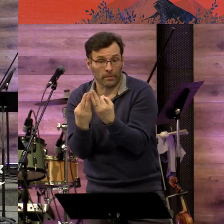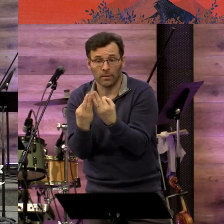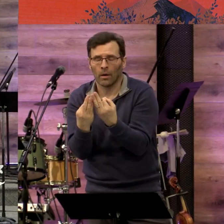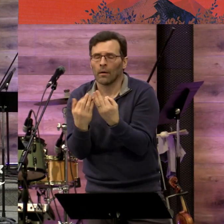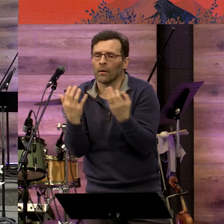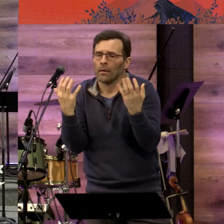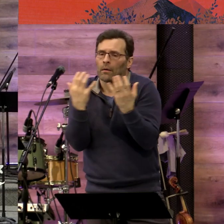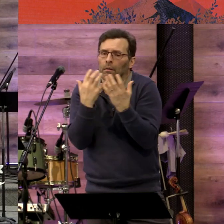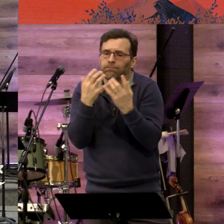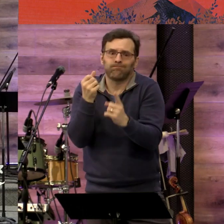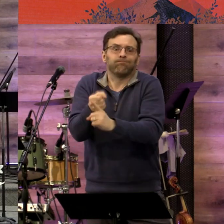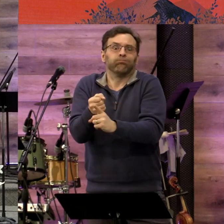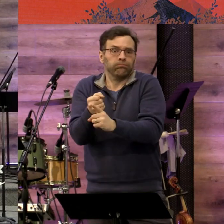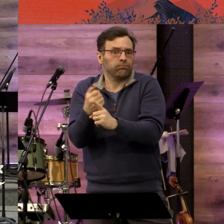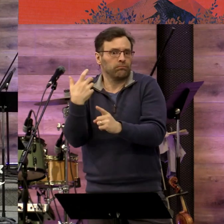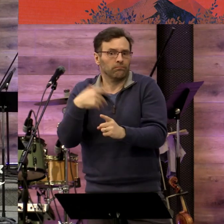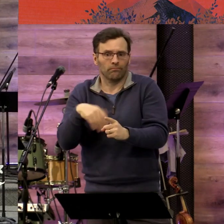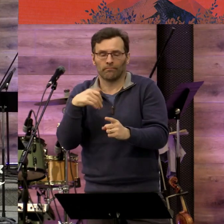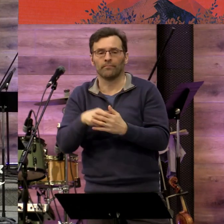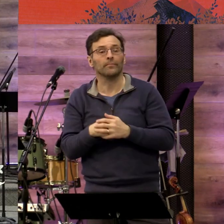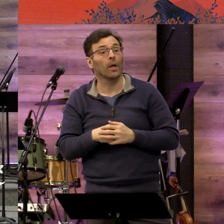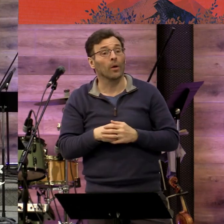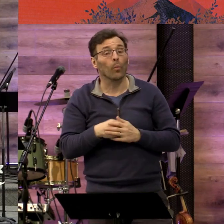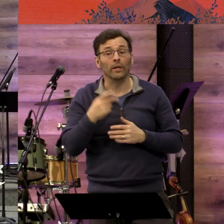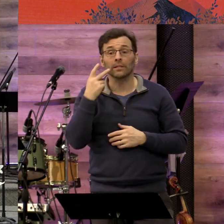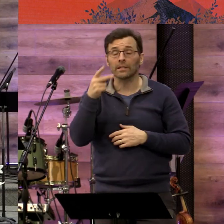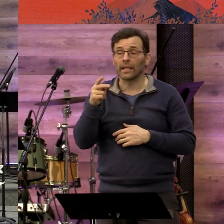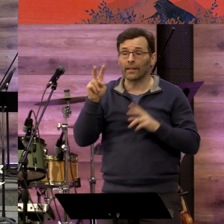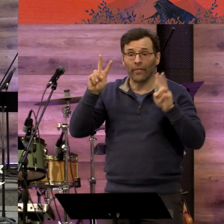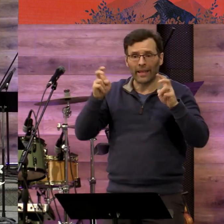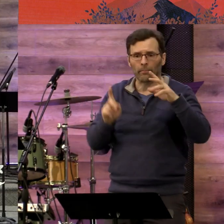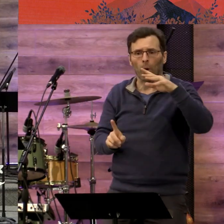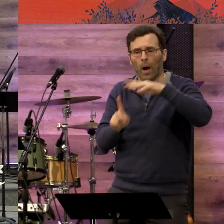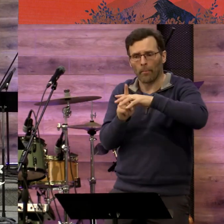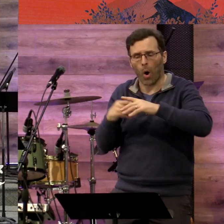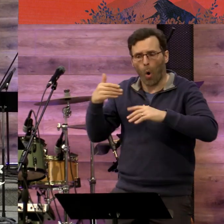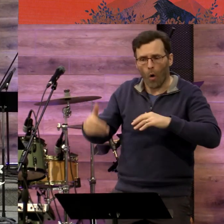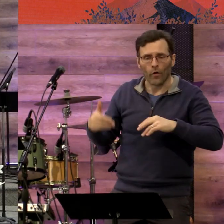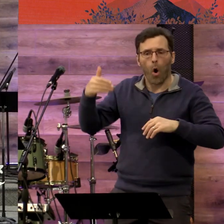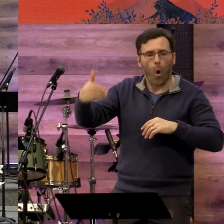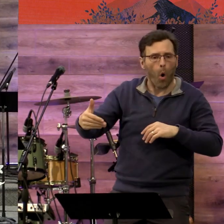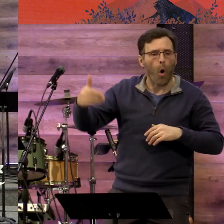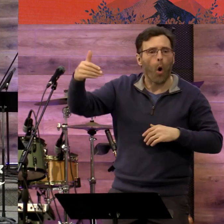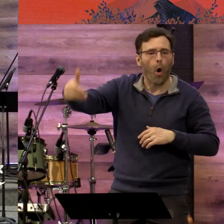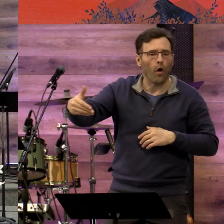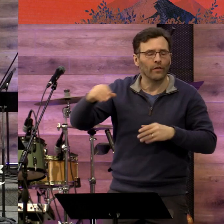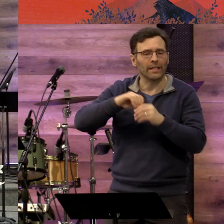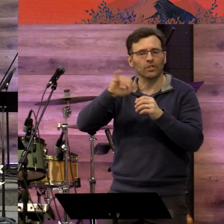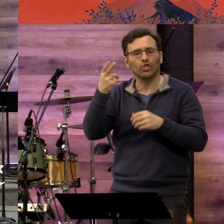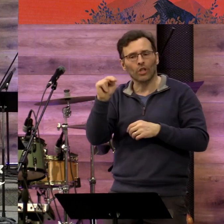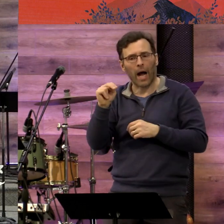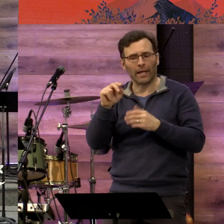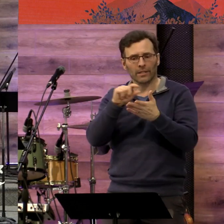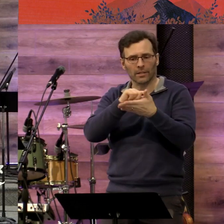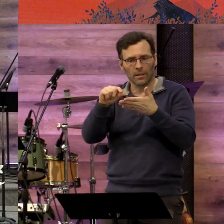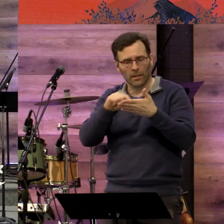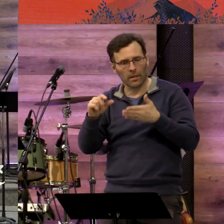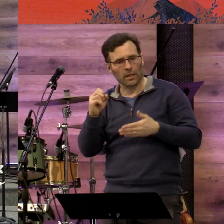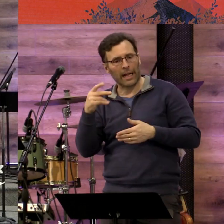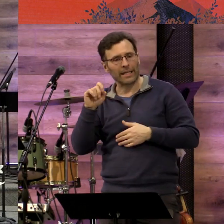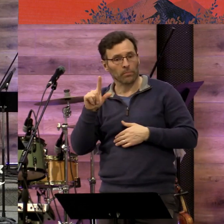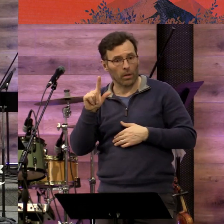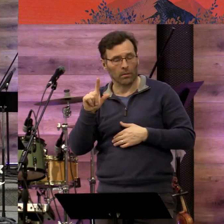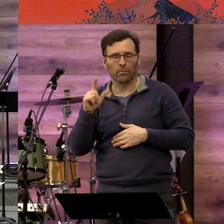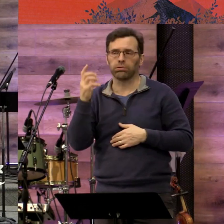should. And it's because we're going to see this theme come up over and over and over in John's Gospel, and it is